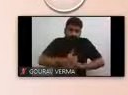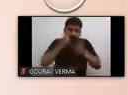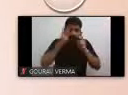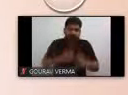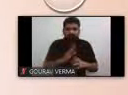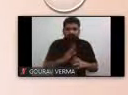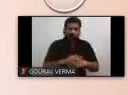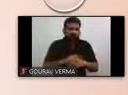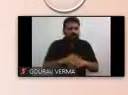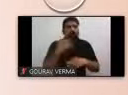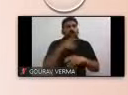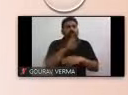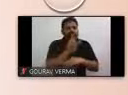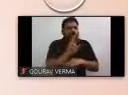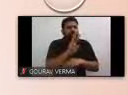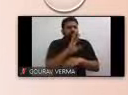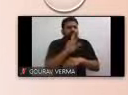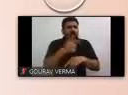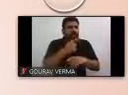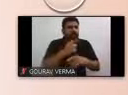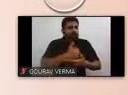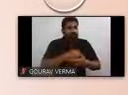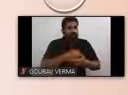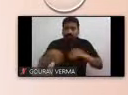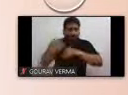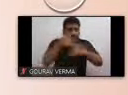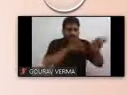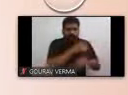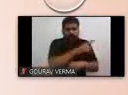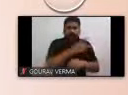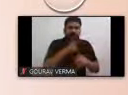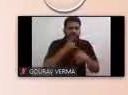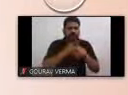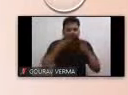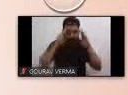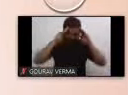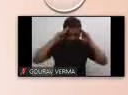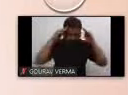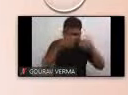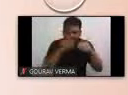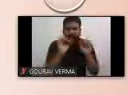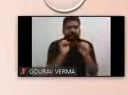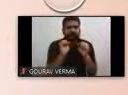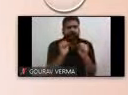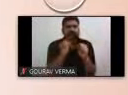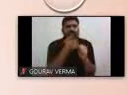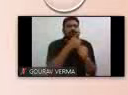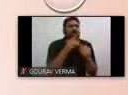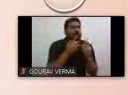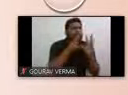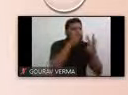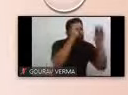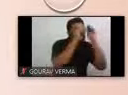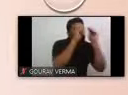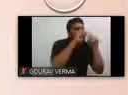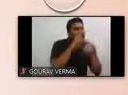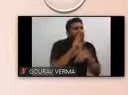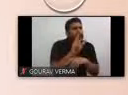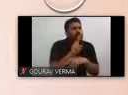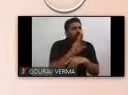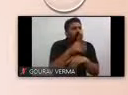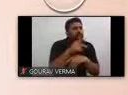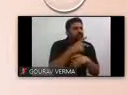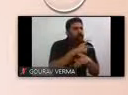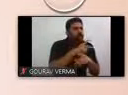every 20-25 minutes, he cannot put his mind to what teacher is saying. So we will find a way